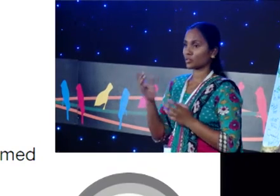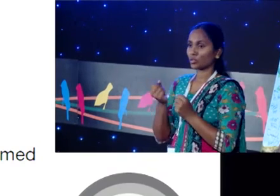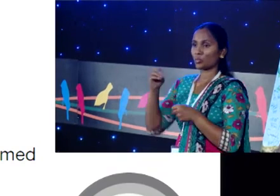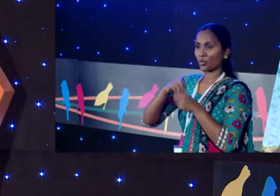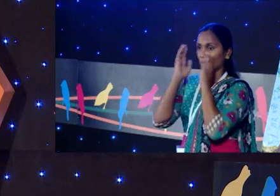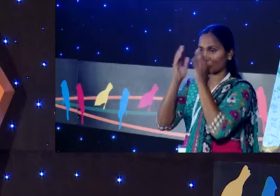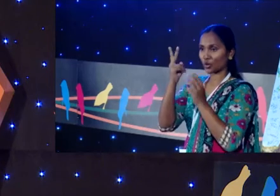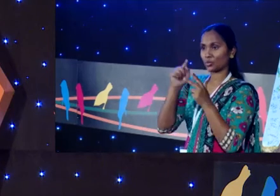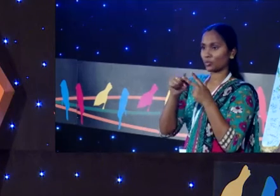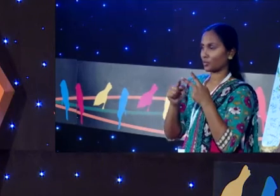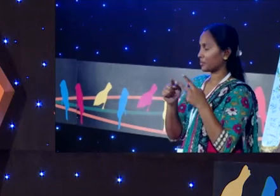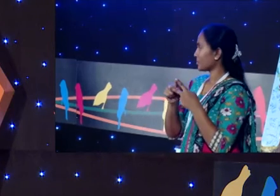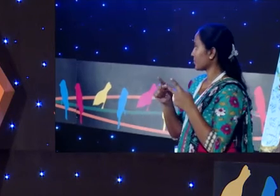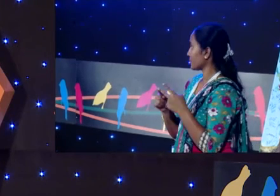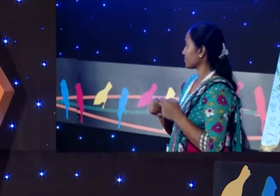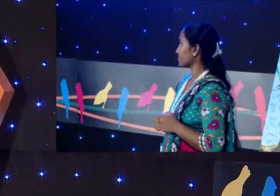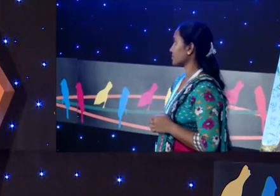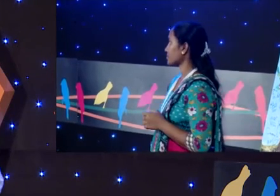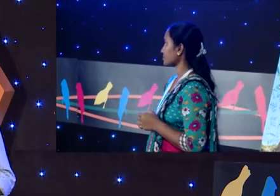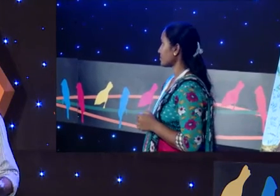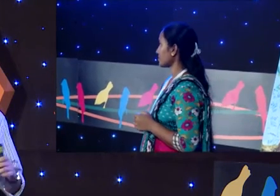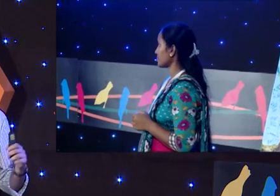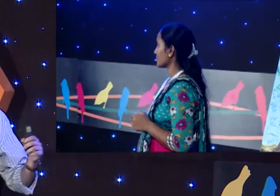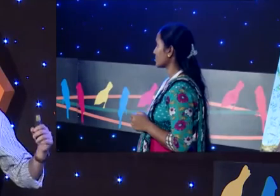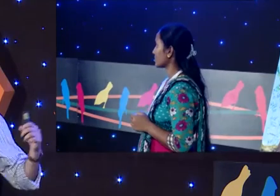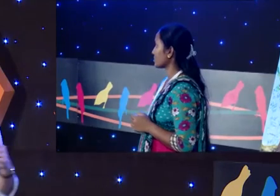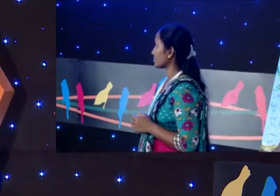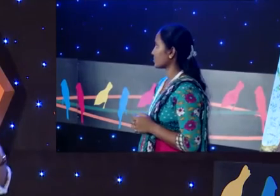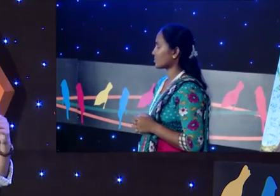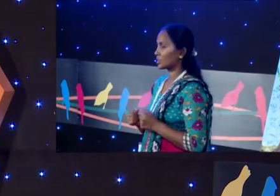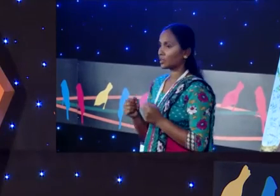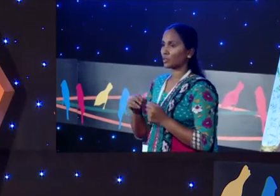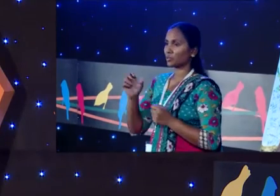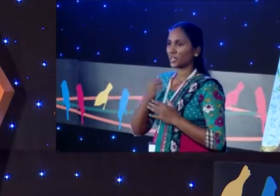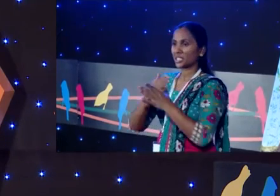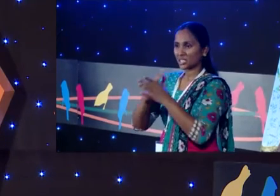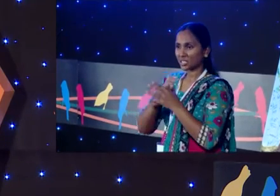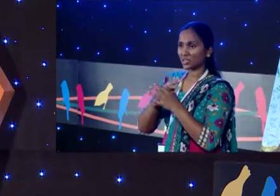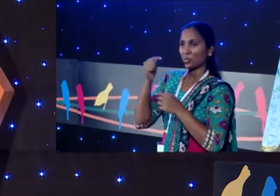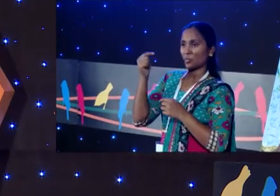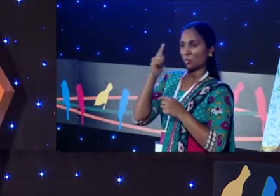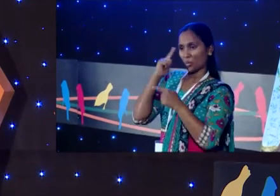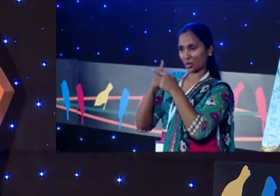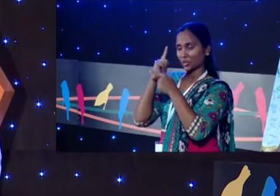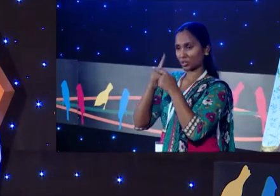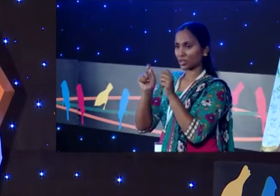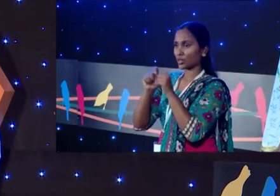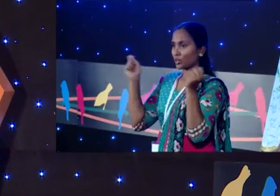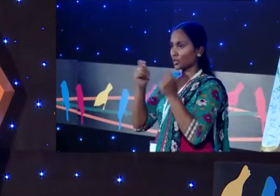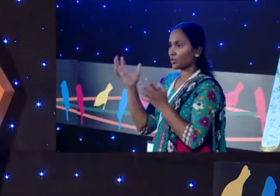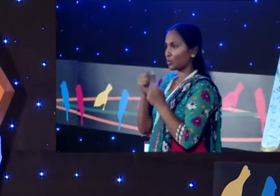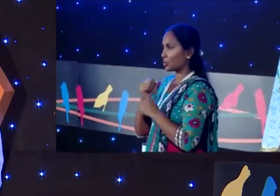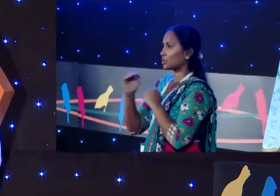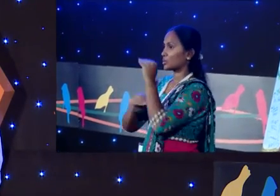focus on. Of course, we do a whole lot of other things as well. And by doing this, by sharing positive news, we're trying to